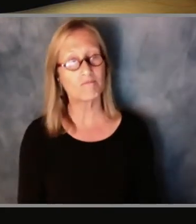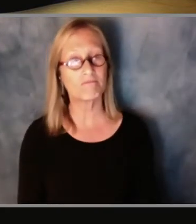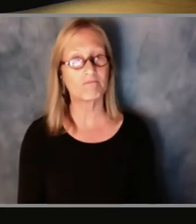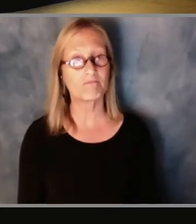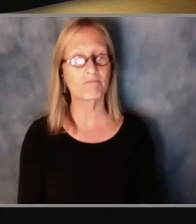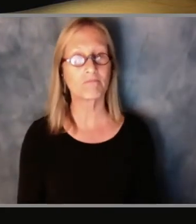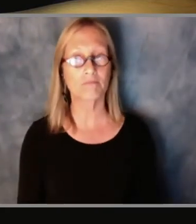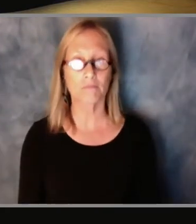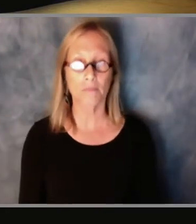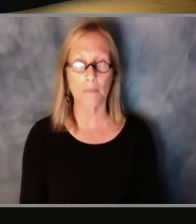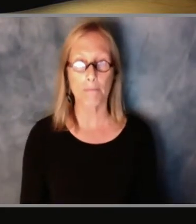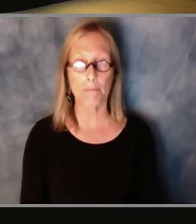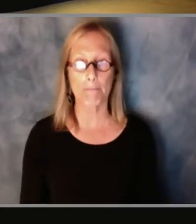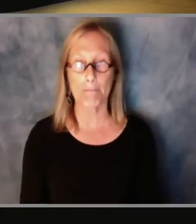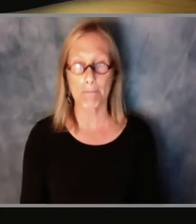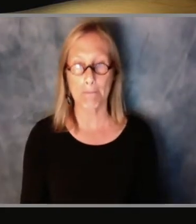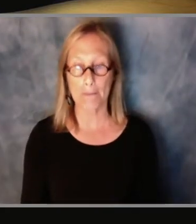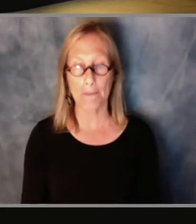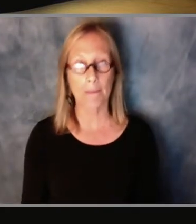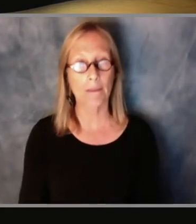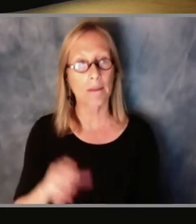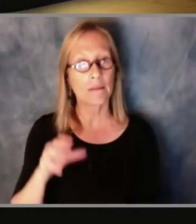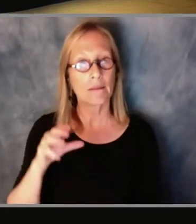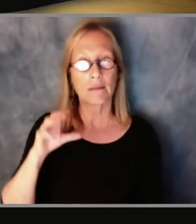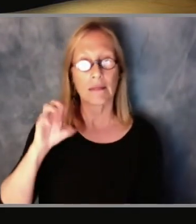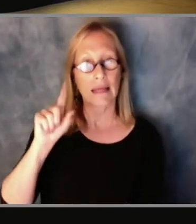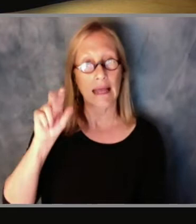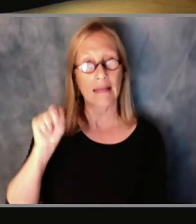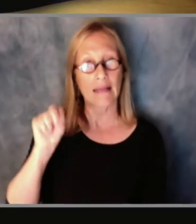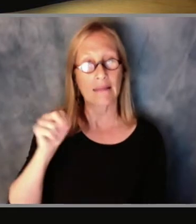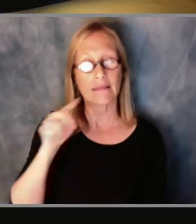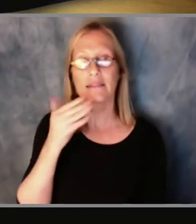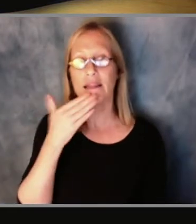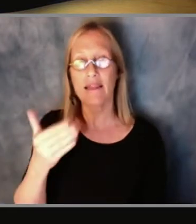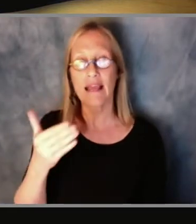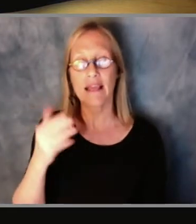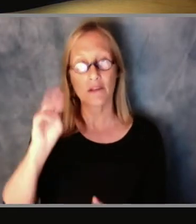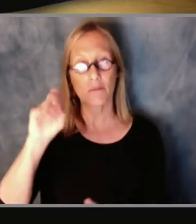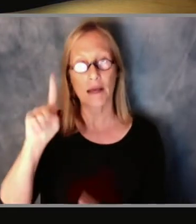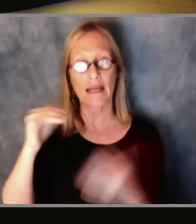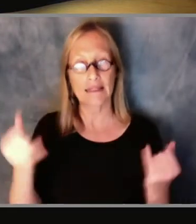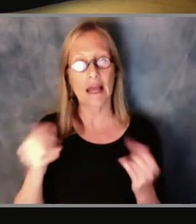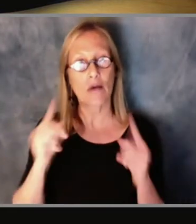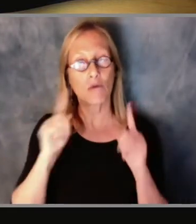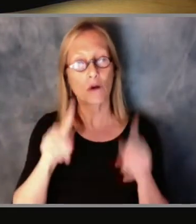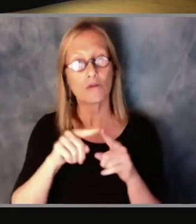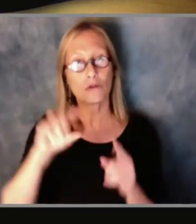Thank you, Mike. Let's go to Carol Lee Kamekona.